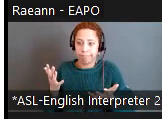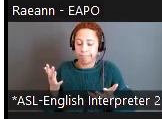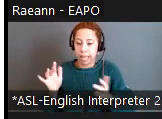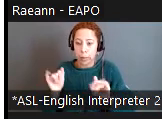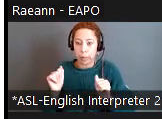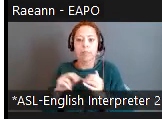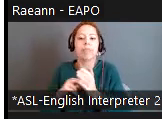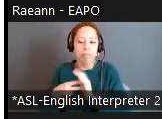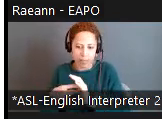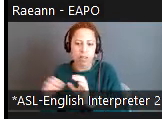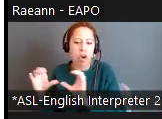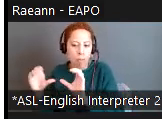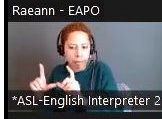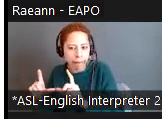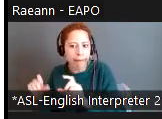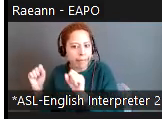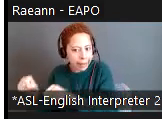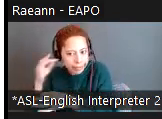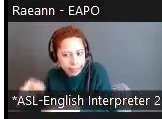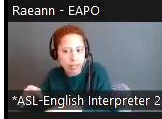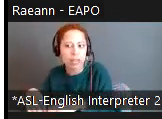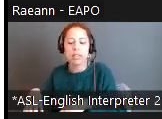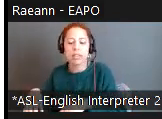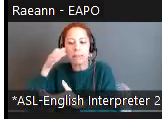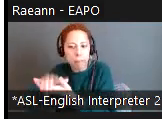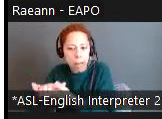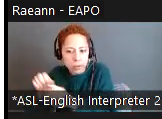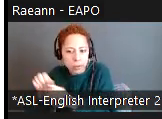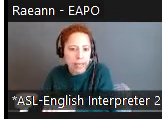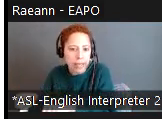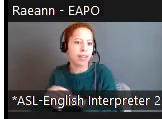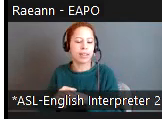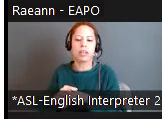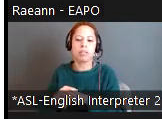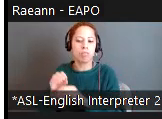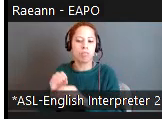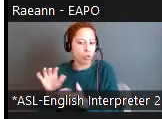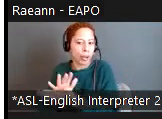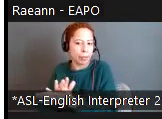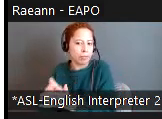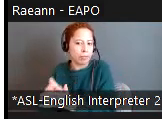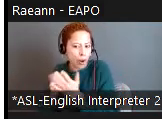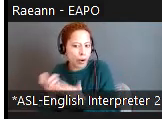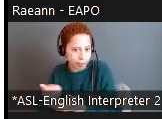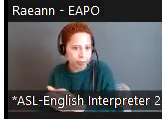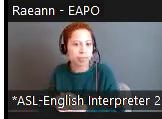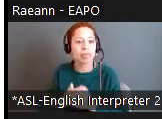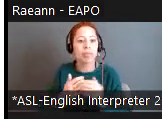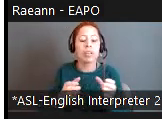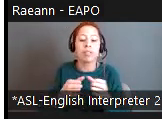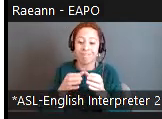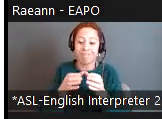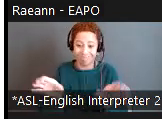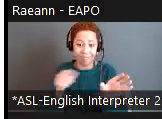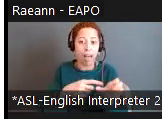can actually make these decisions for you without the document. The other side is personal care decisions. So this is